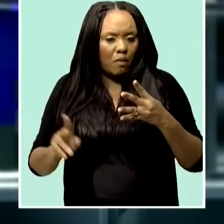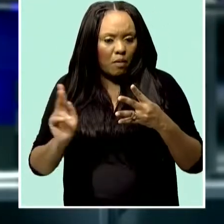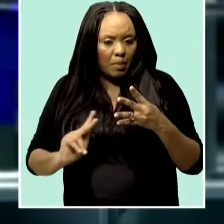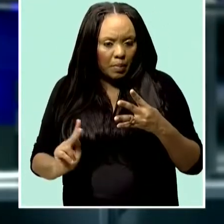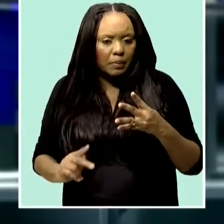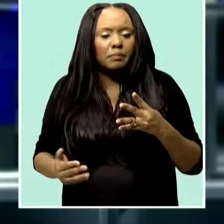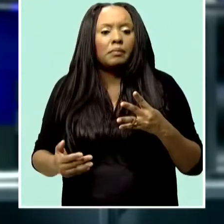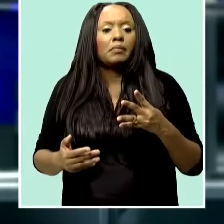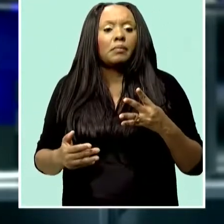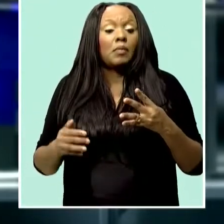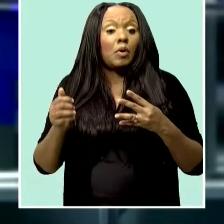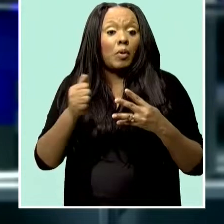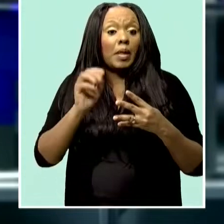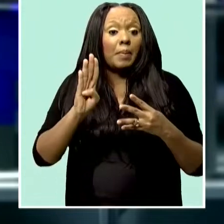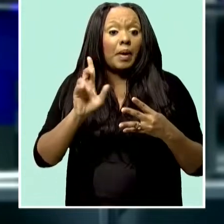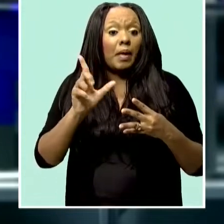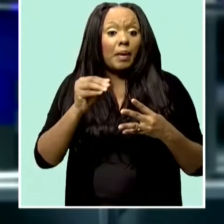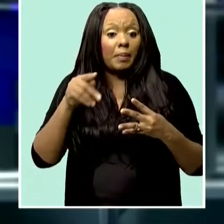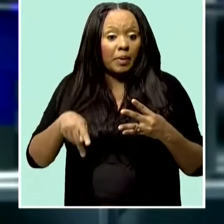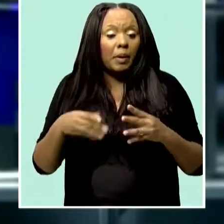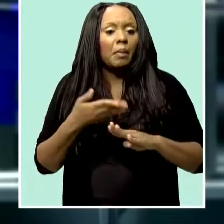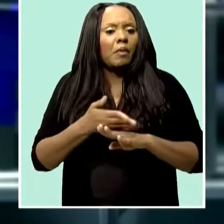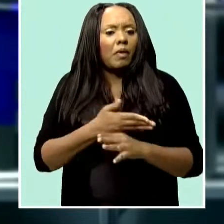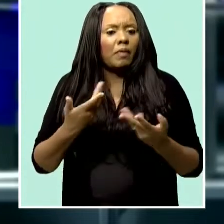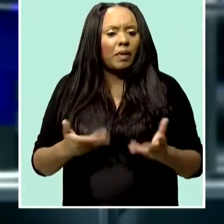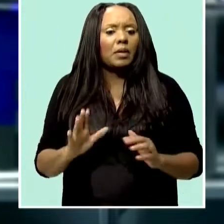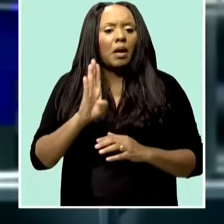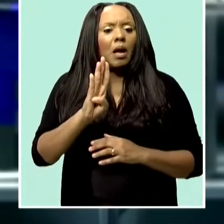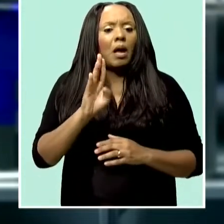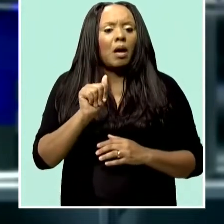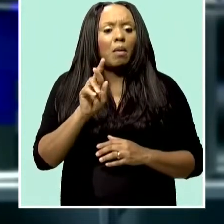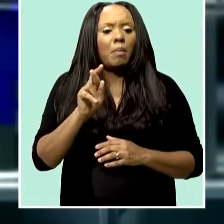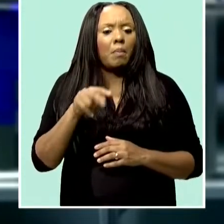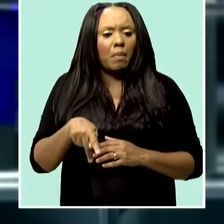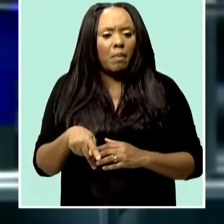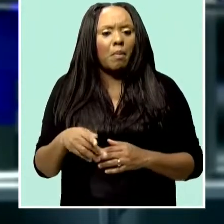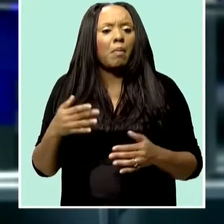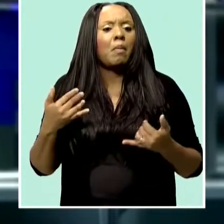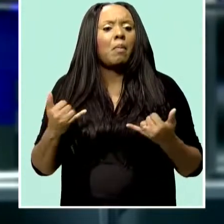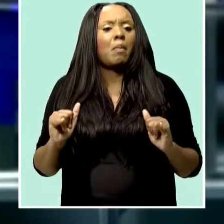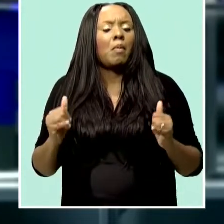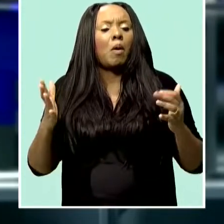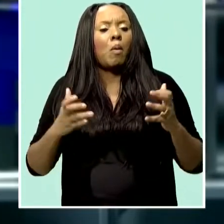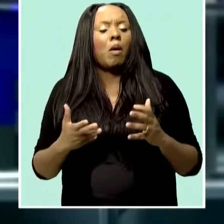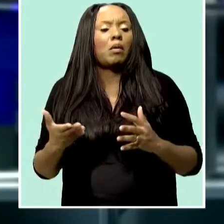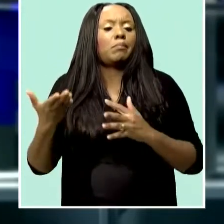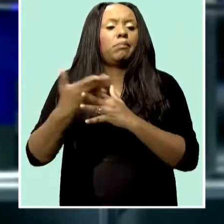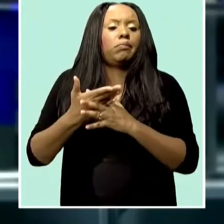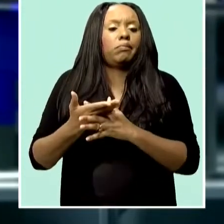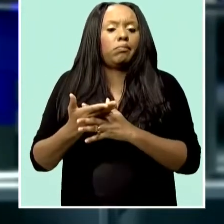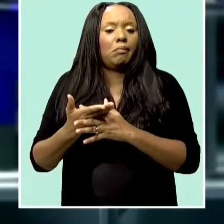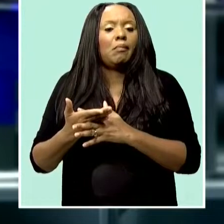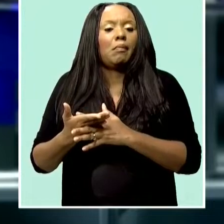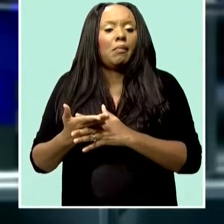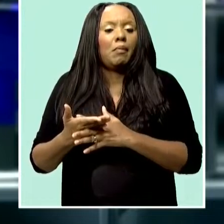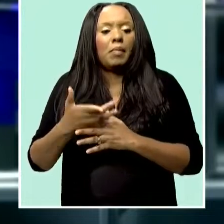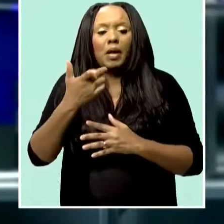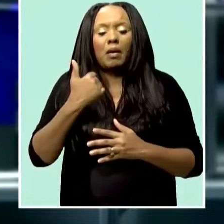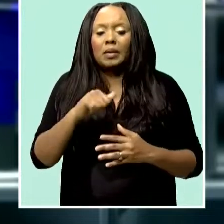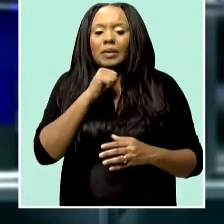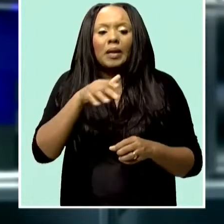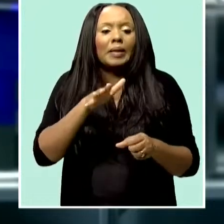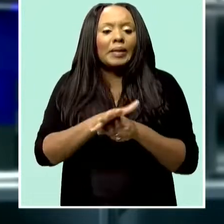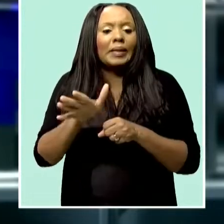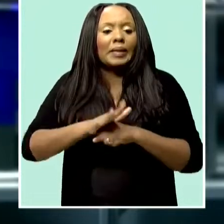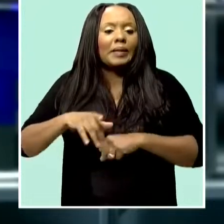and Ricky Went. And before I close, I should note that BARP is still pressing ahead with that injunction to halt the proceedings based on the lack of time given to